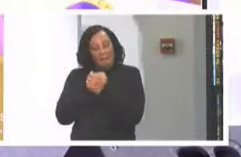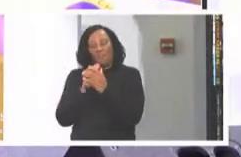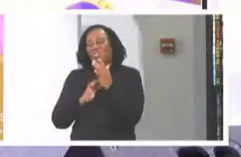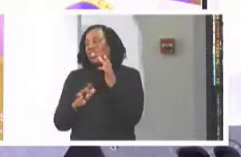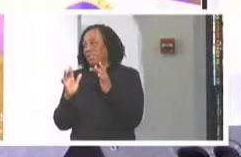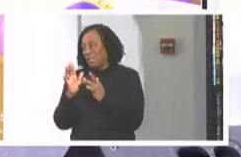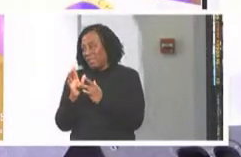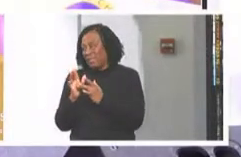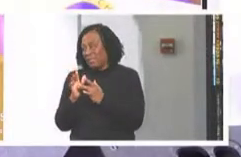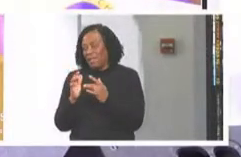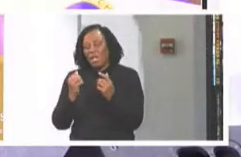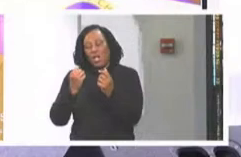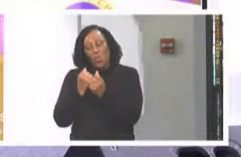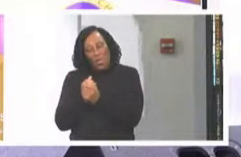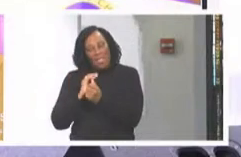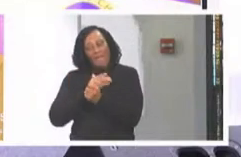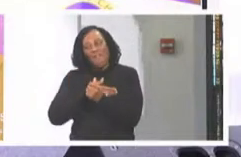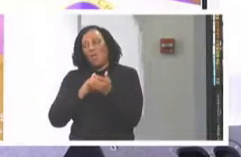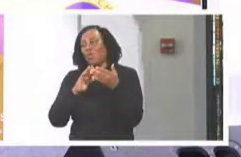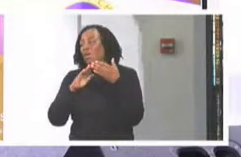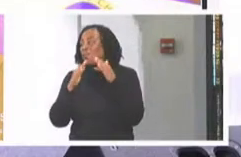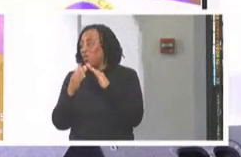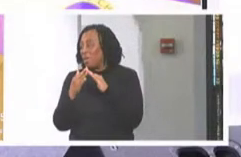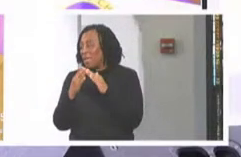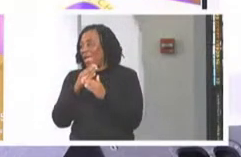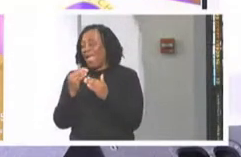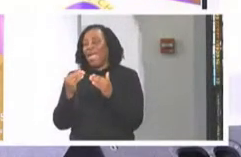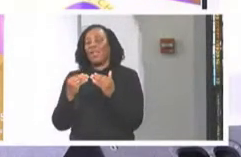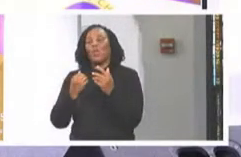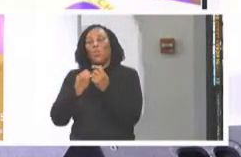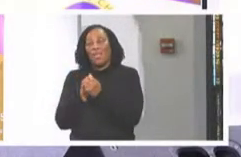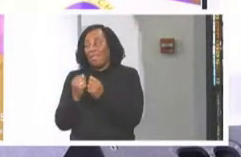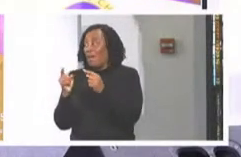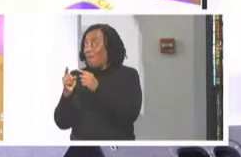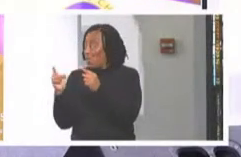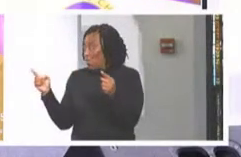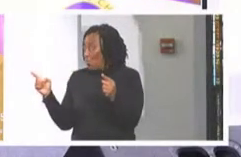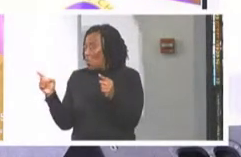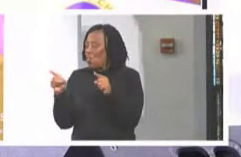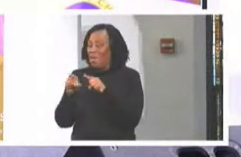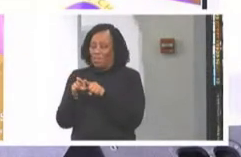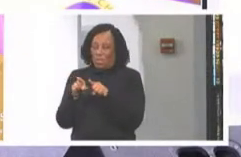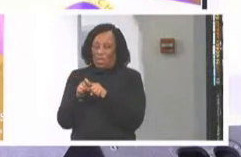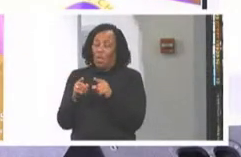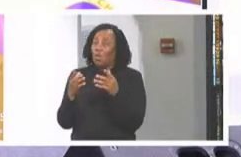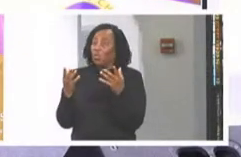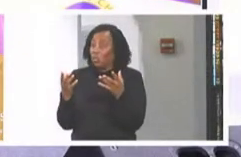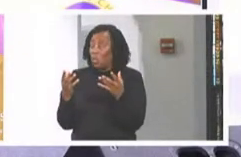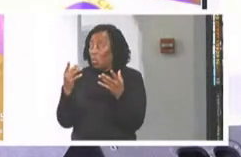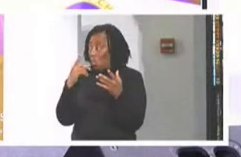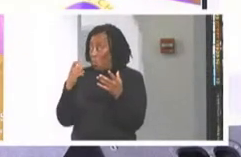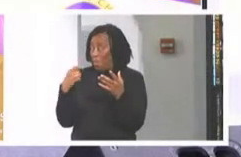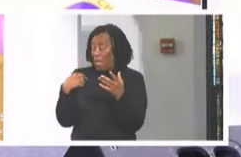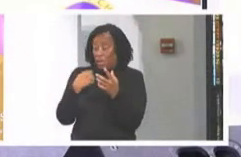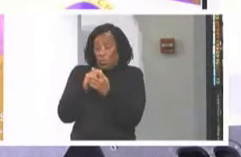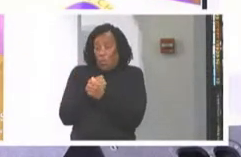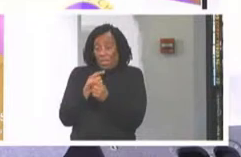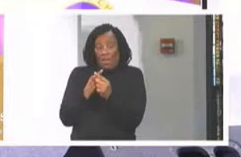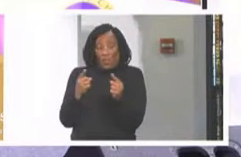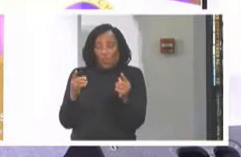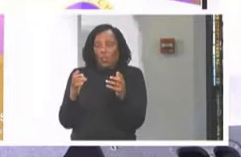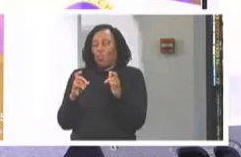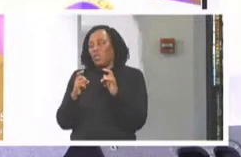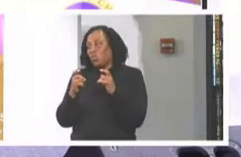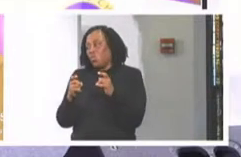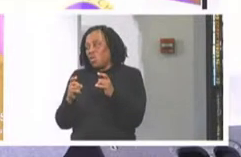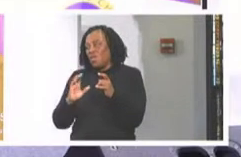We do love our community, but most importantly, we do love you. And so because we love you, we want to give you the greatest gift we can give you at this moment, which is the gift